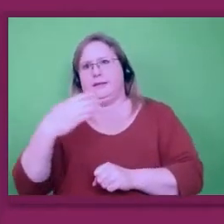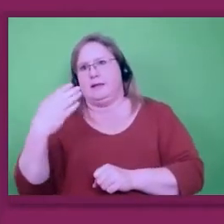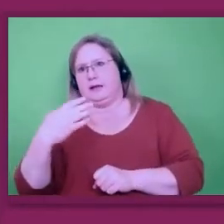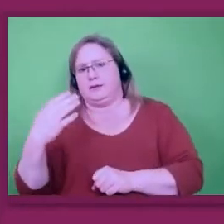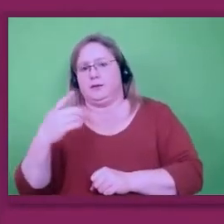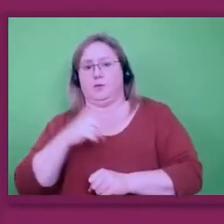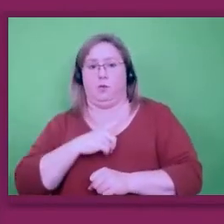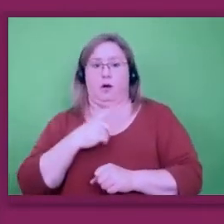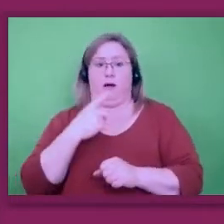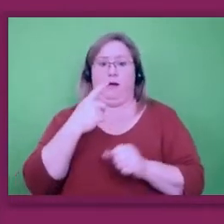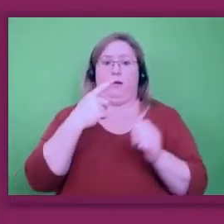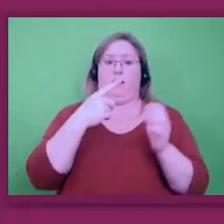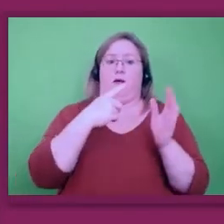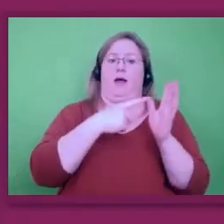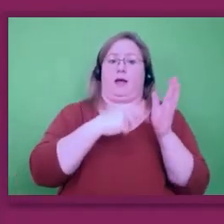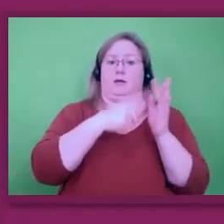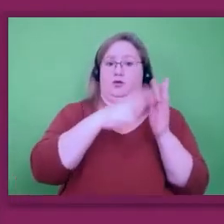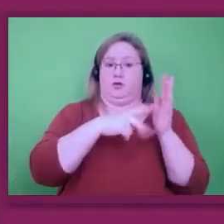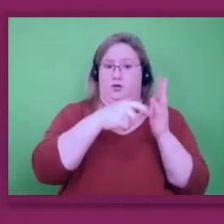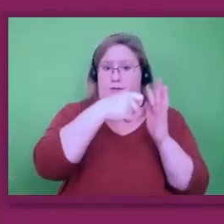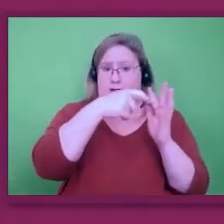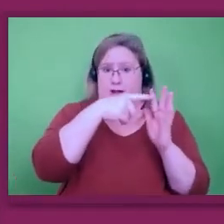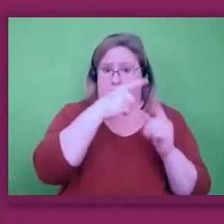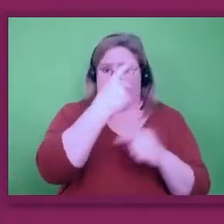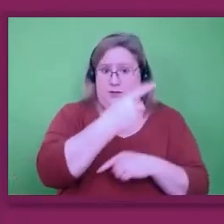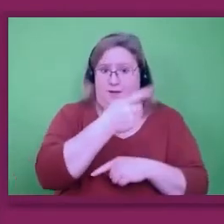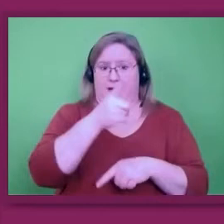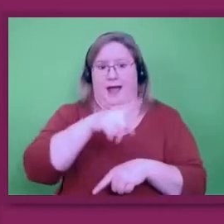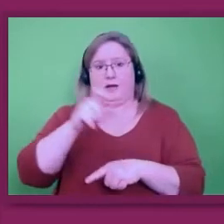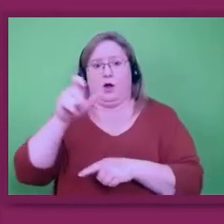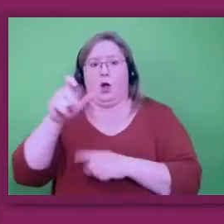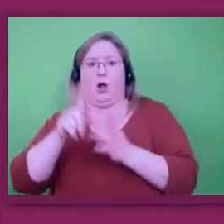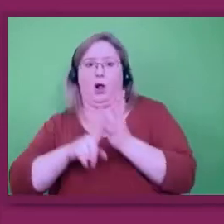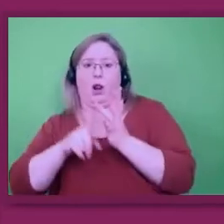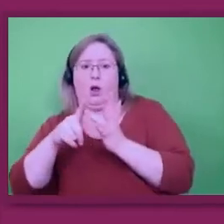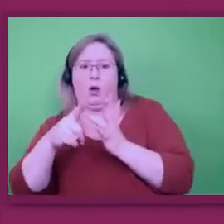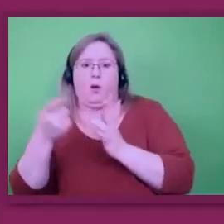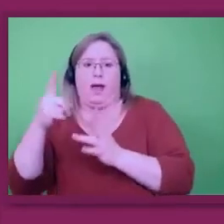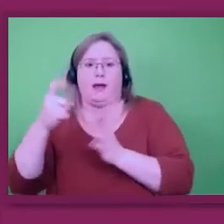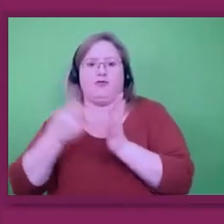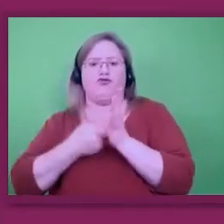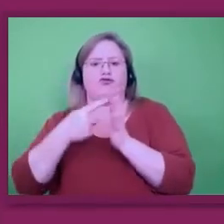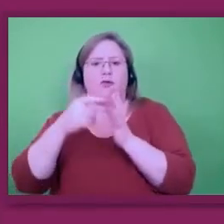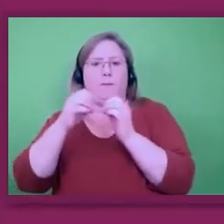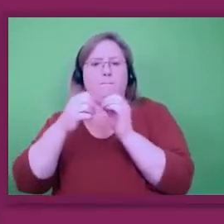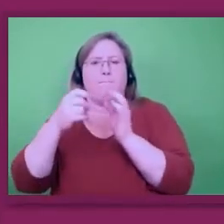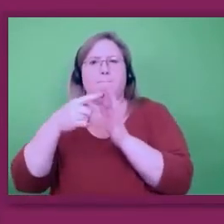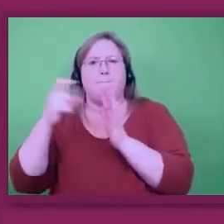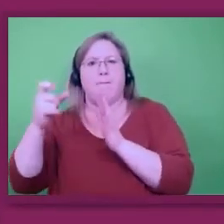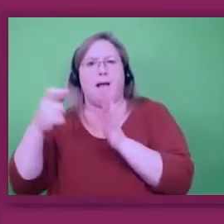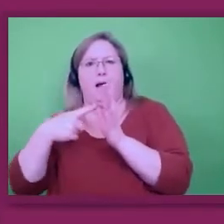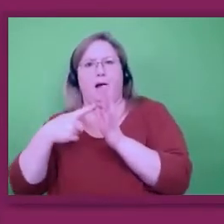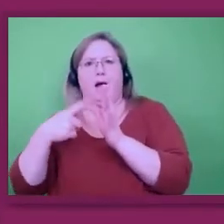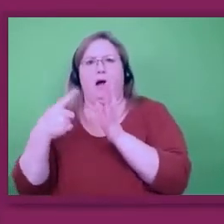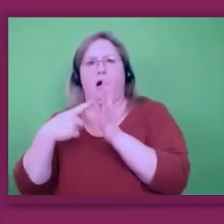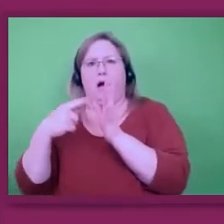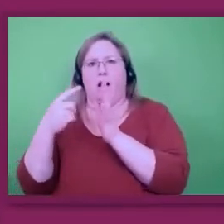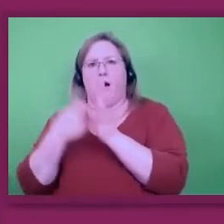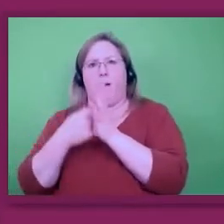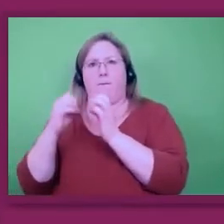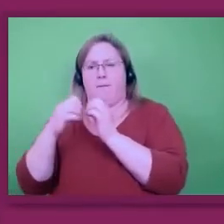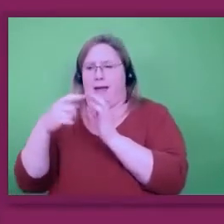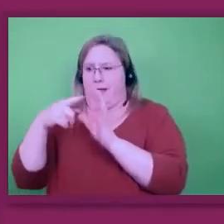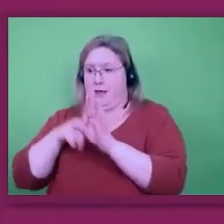and Clotilde, Rebecca Arbe, who was the other co-founder, when they both came together with the dream of